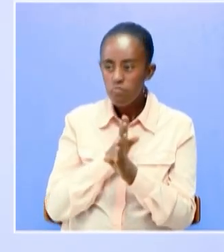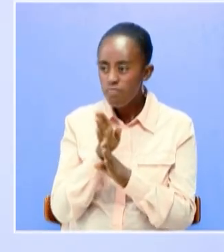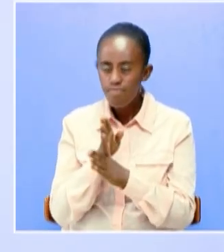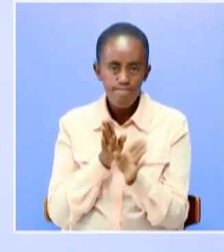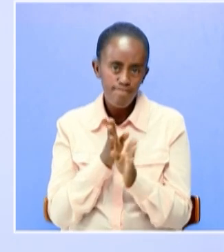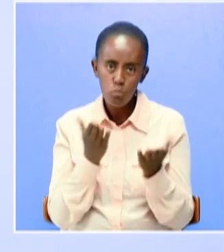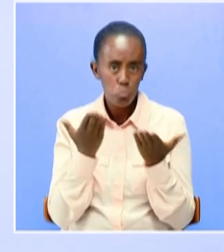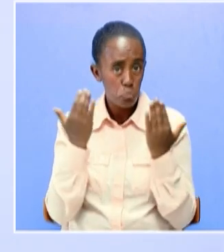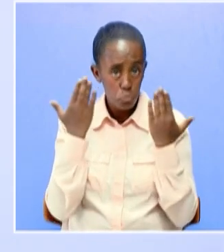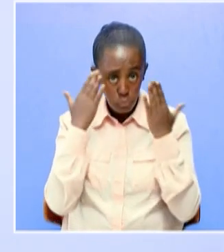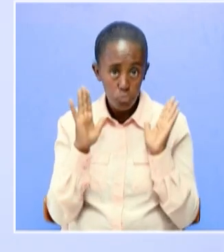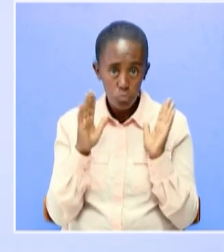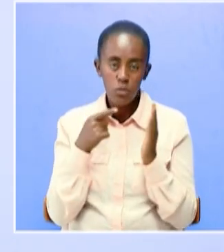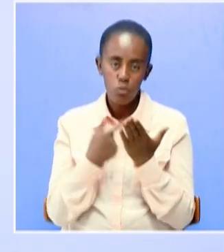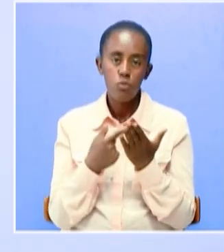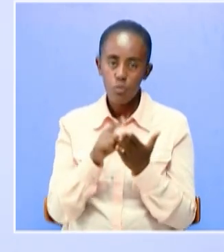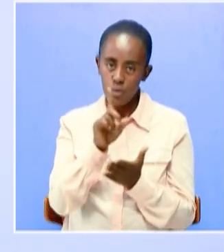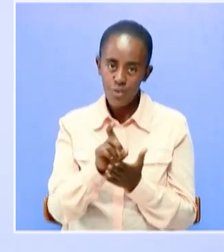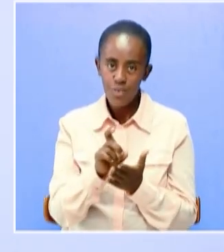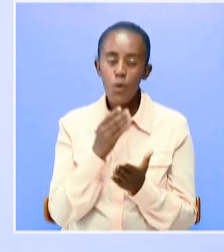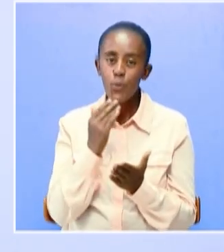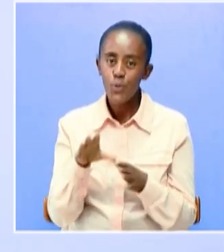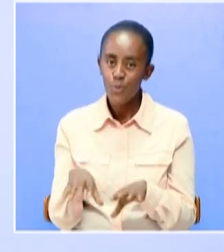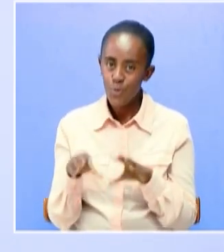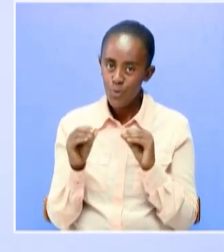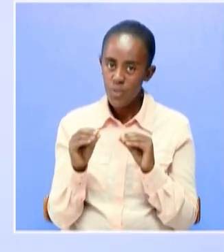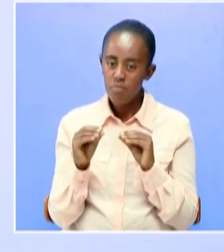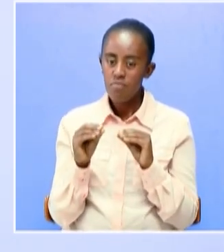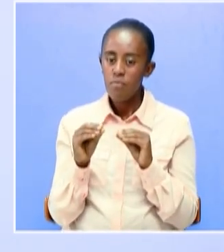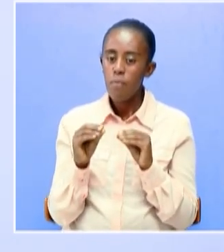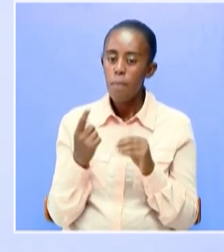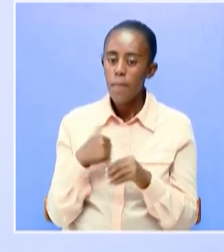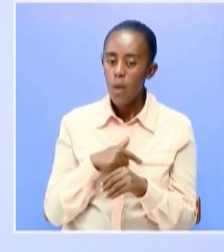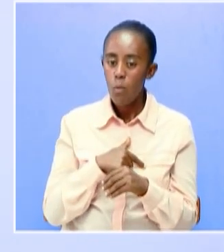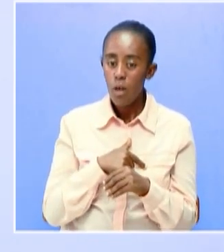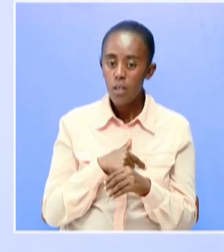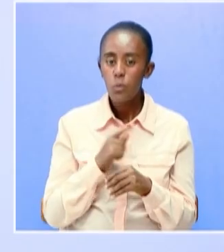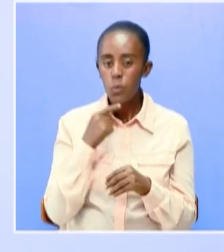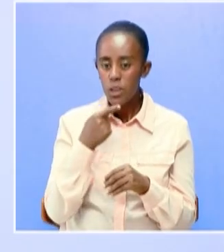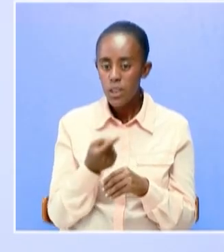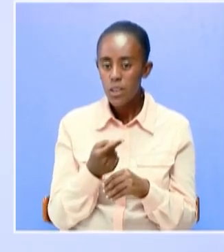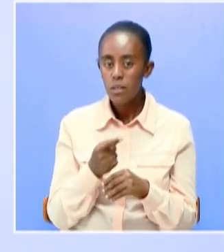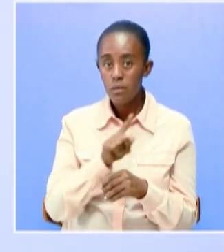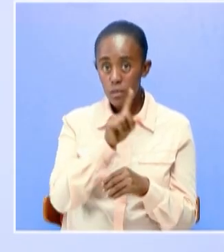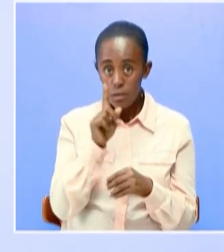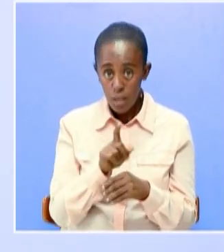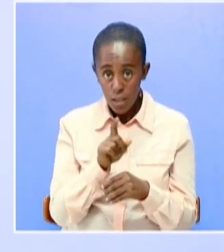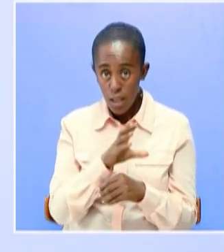I right? Good students. So maybe when we say asking for and giving